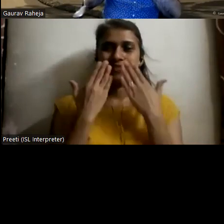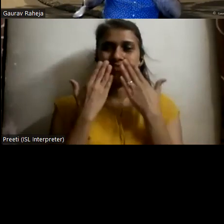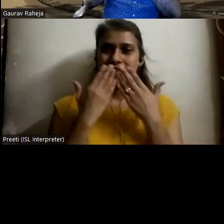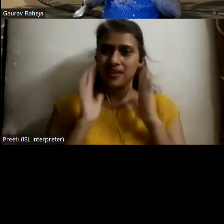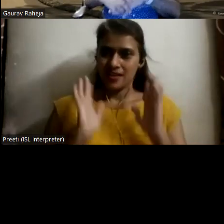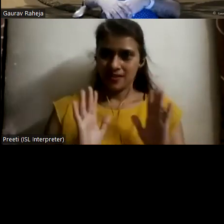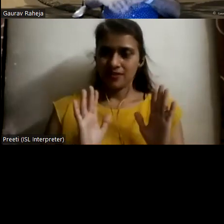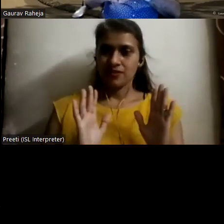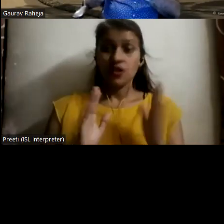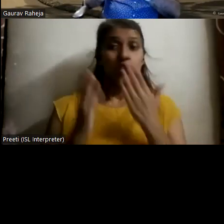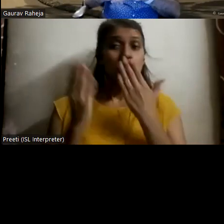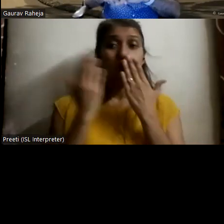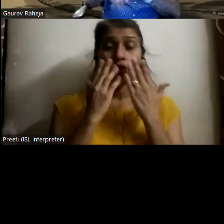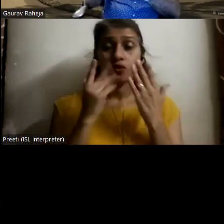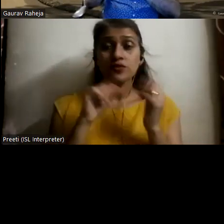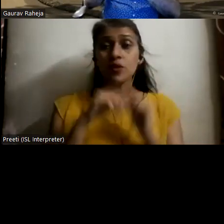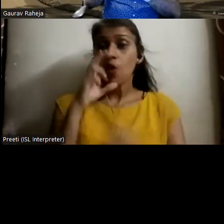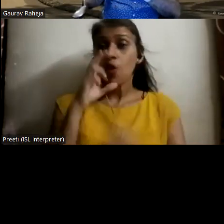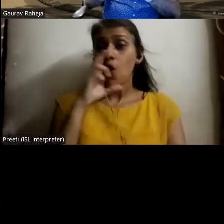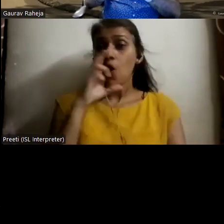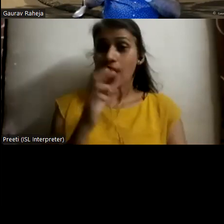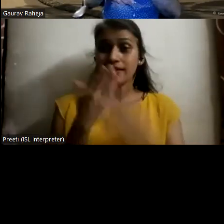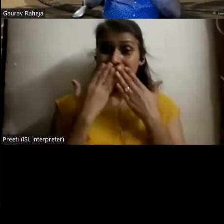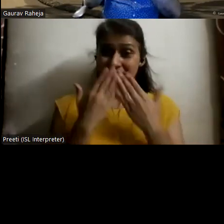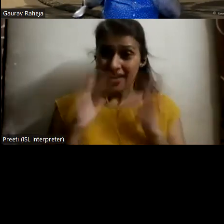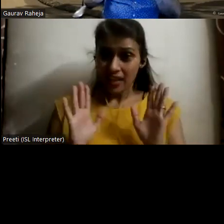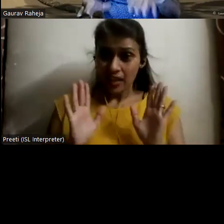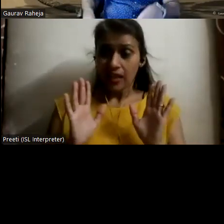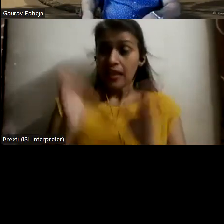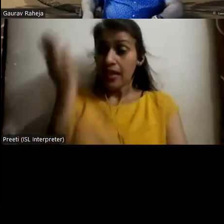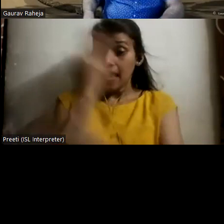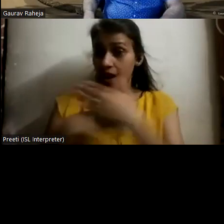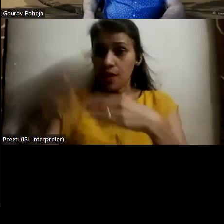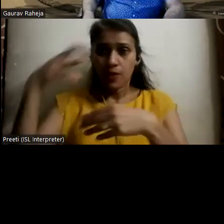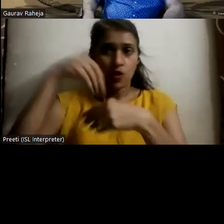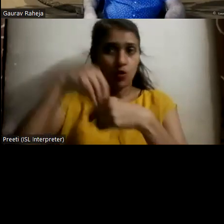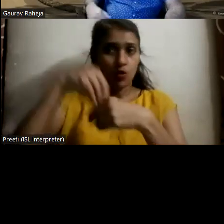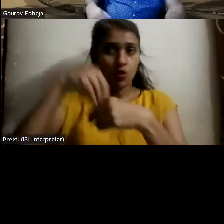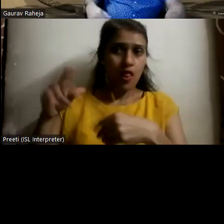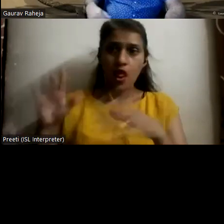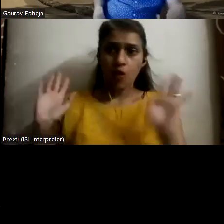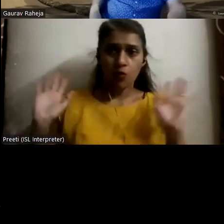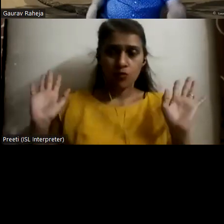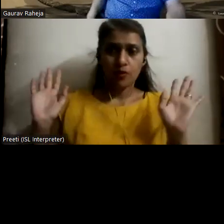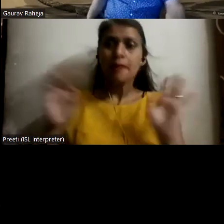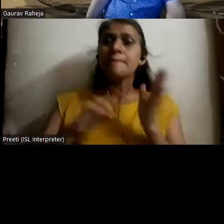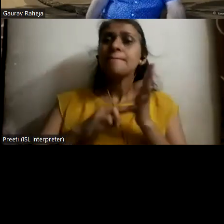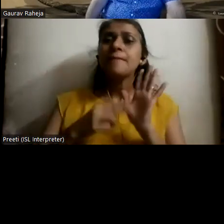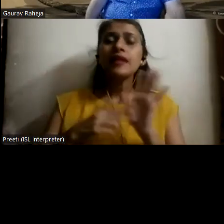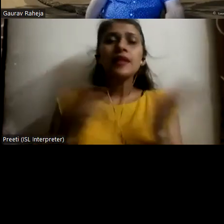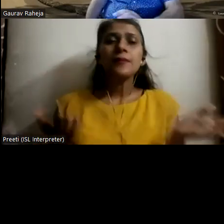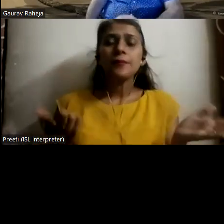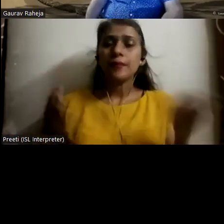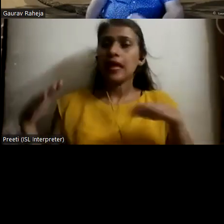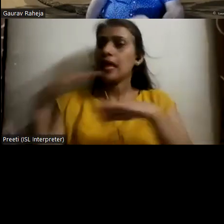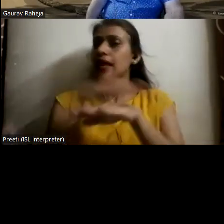college does not allow any child with any disability to come in. Come in means it may have, suppose, a